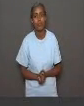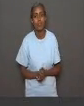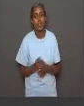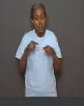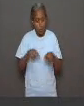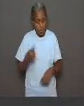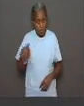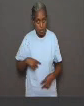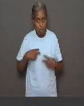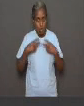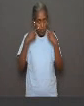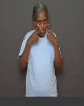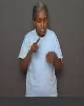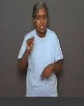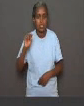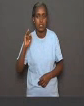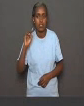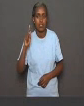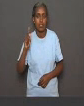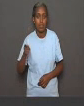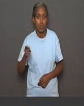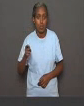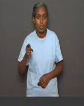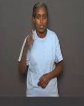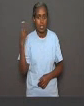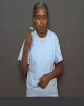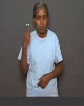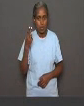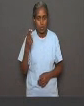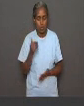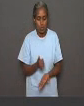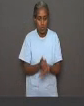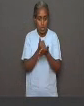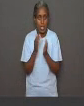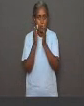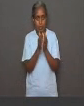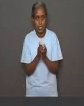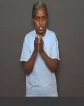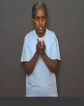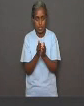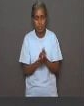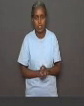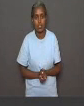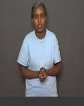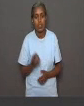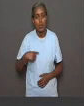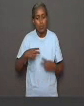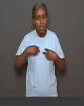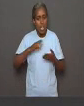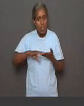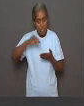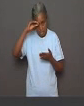we have seen how trigonometry can be used to help ships navigate. We have learned that